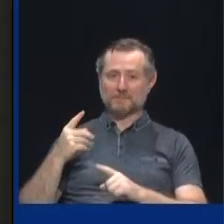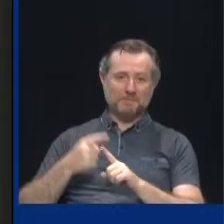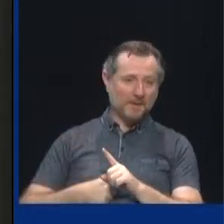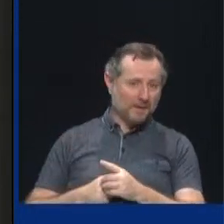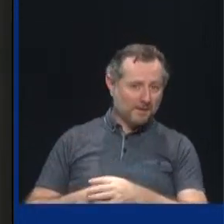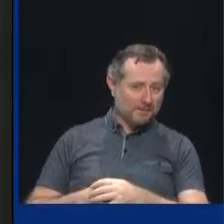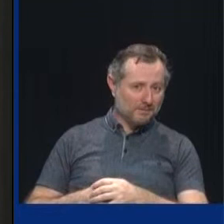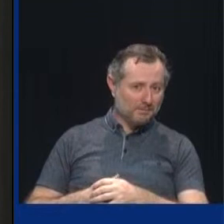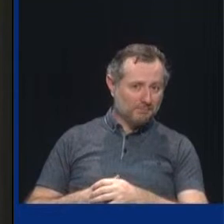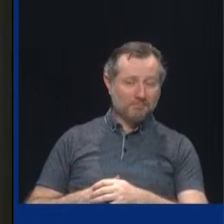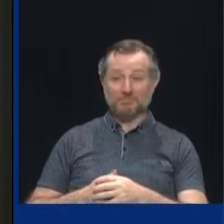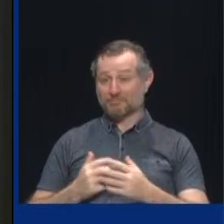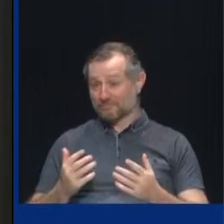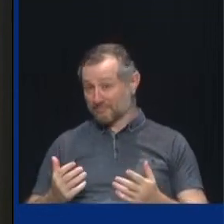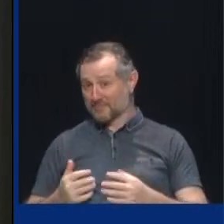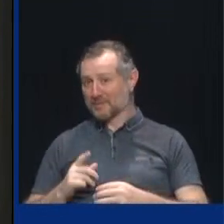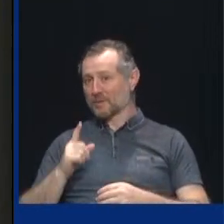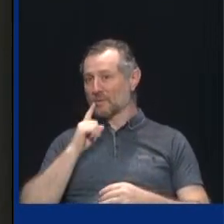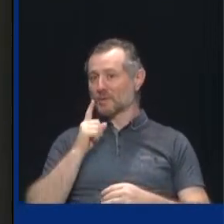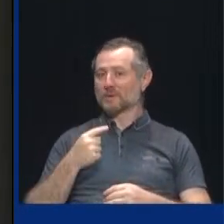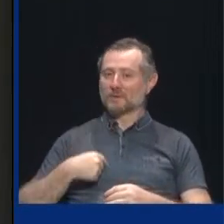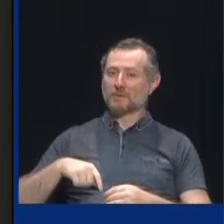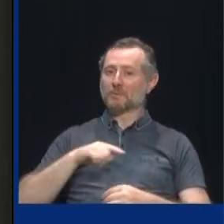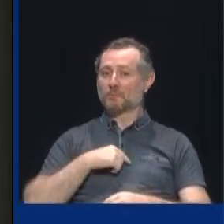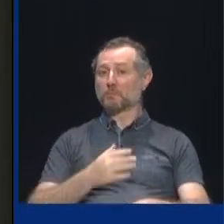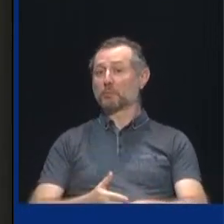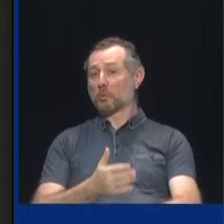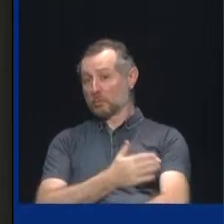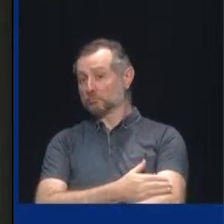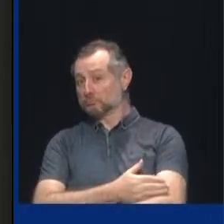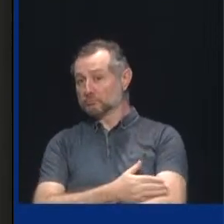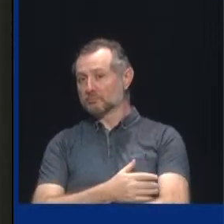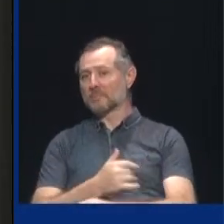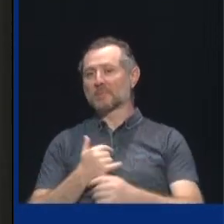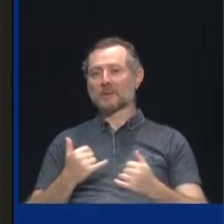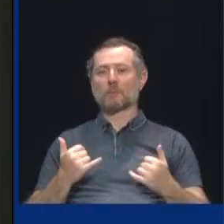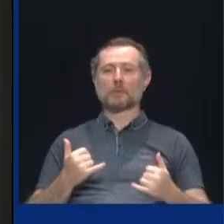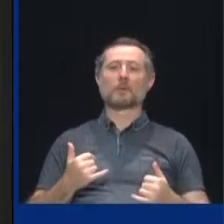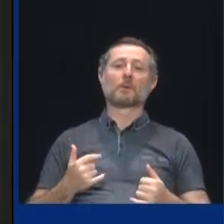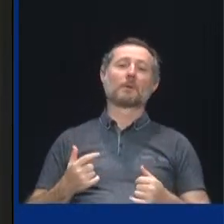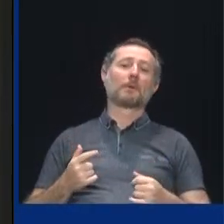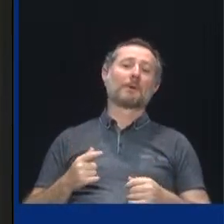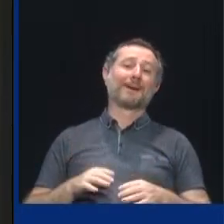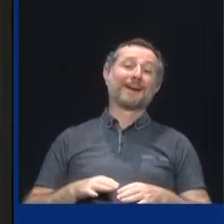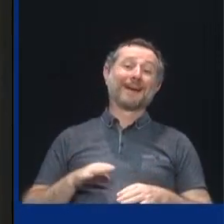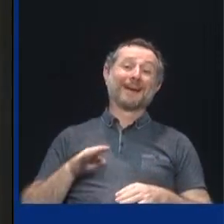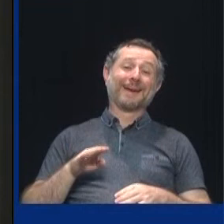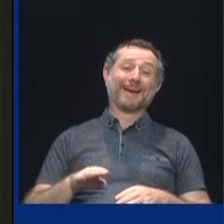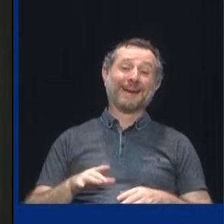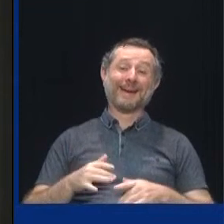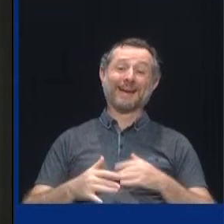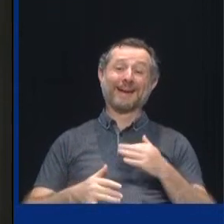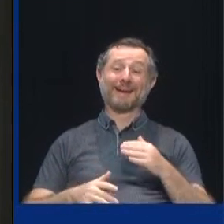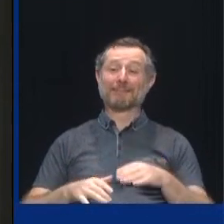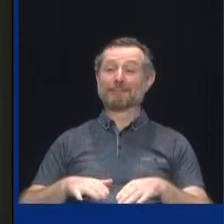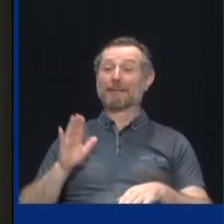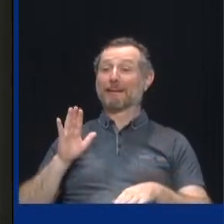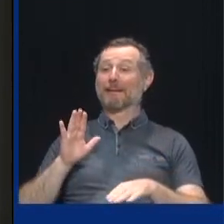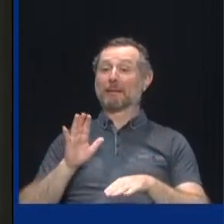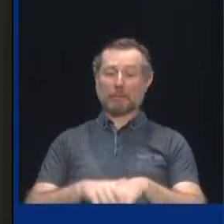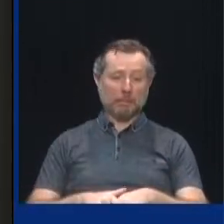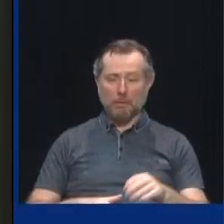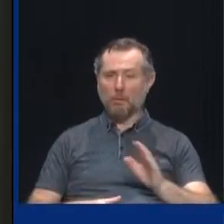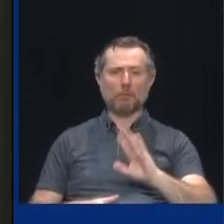way. And today is not the day that we let go of the gas and start braking. We actually hit it harder to go faster so that